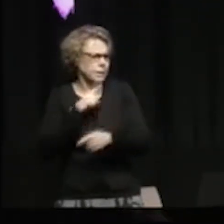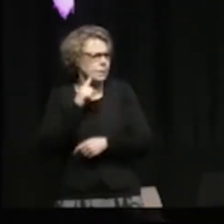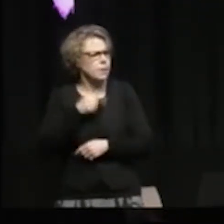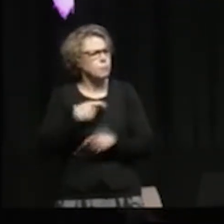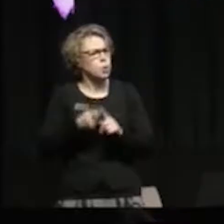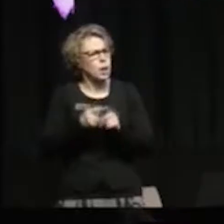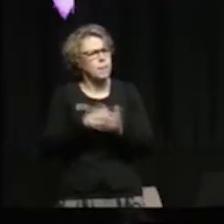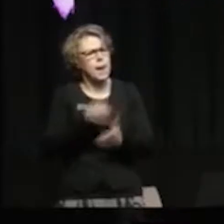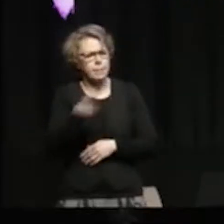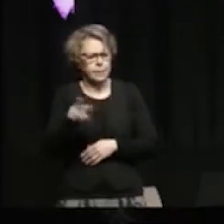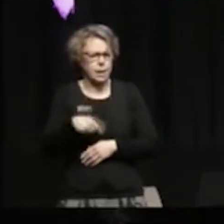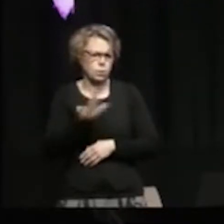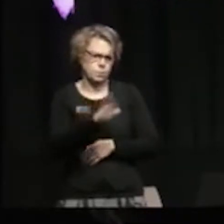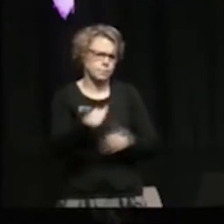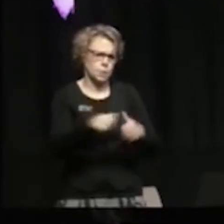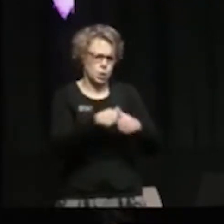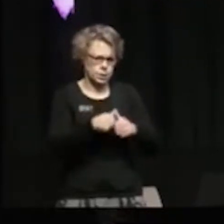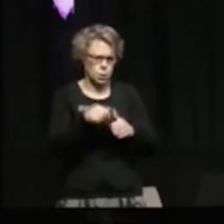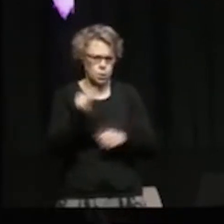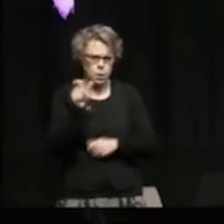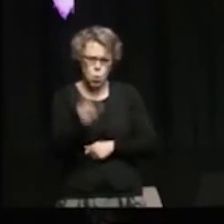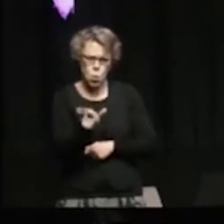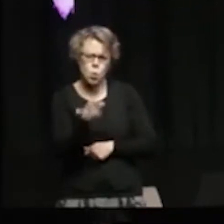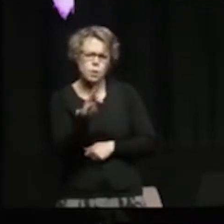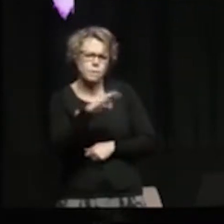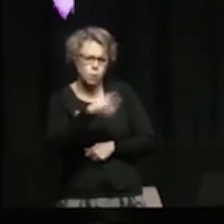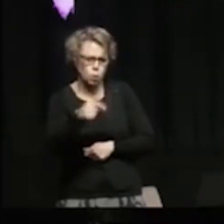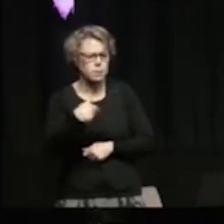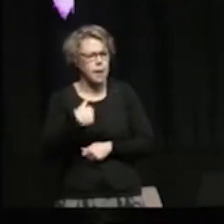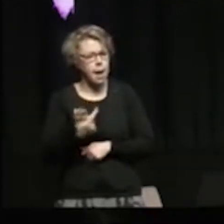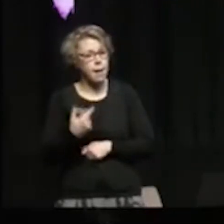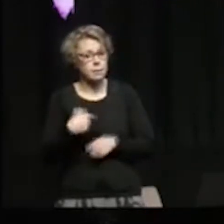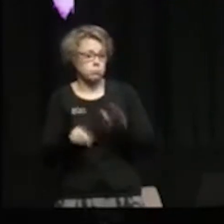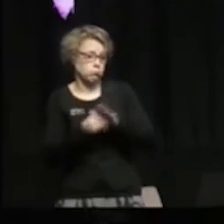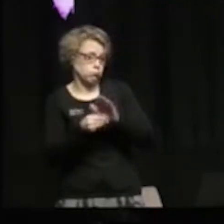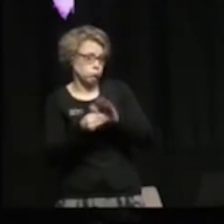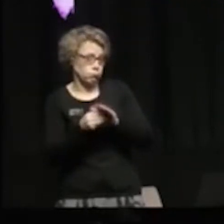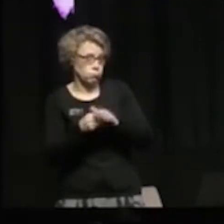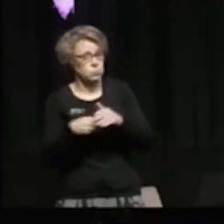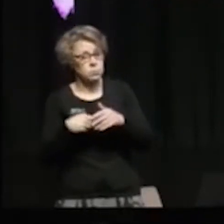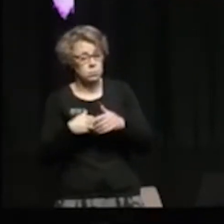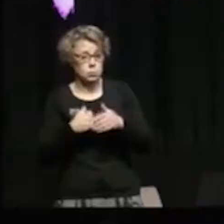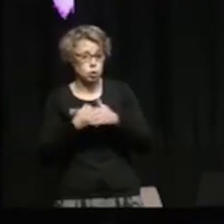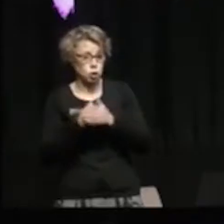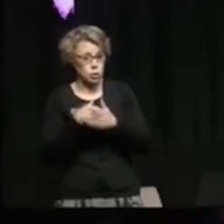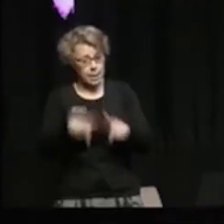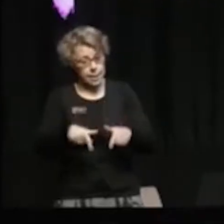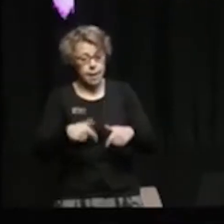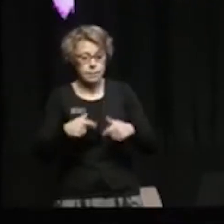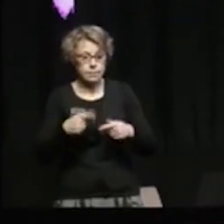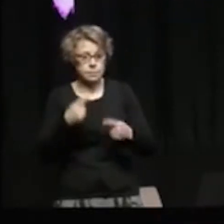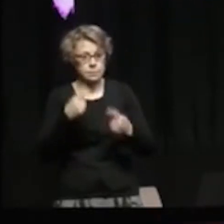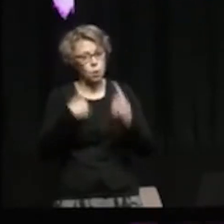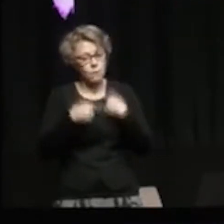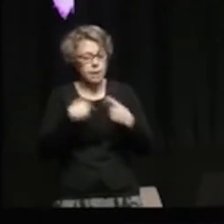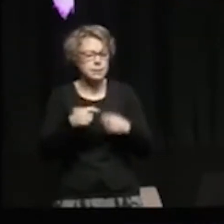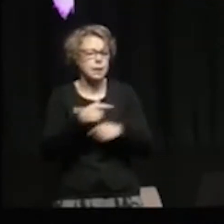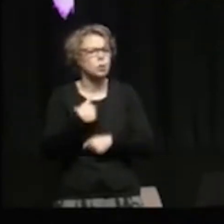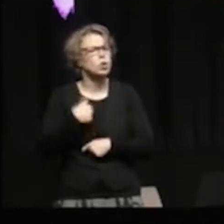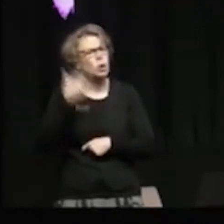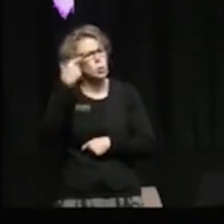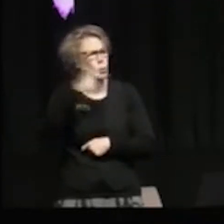Anna. You and the organization Ordfront are one of the organizations behind this event. First of all, why do you think, and I